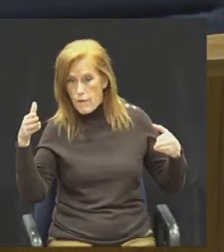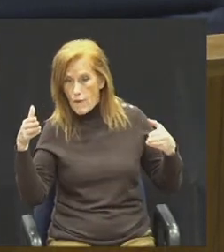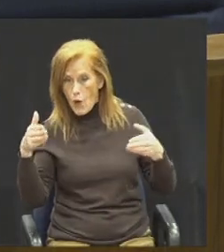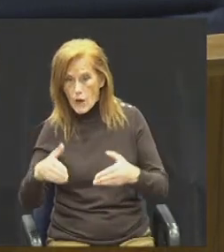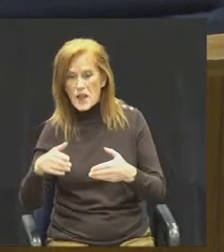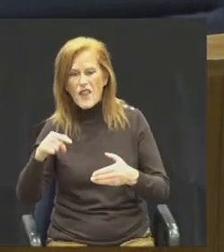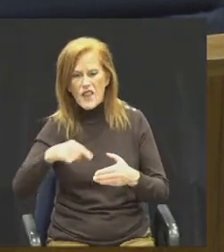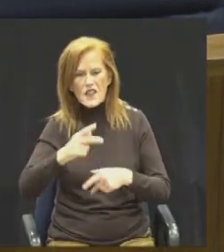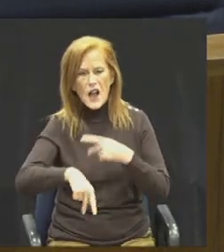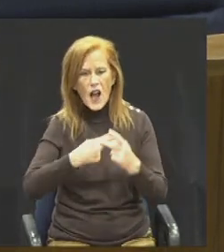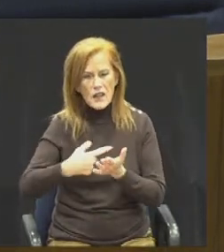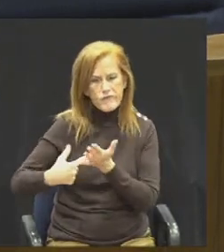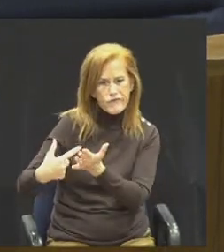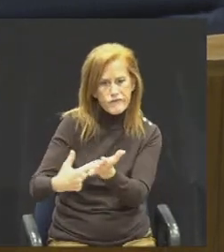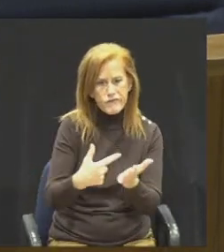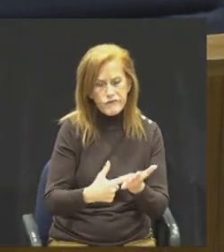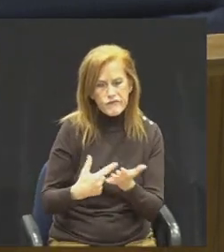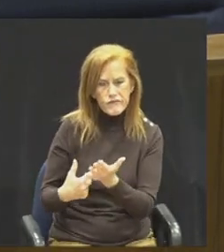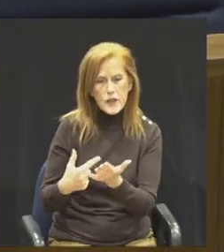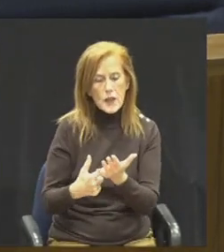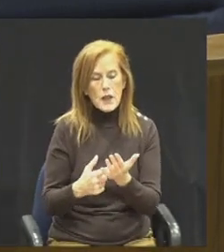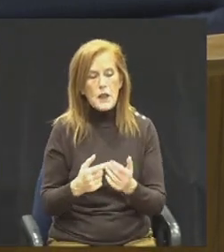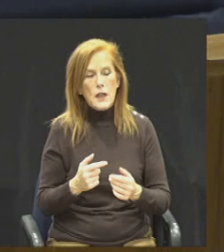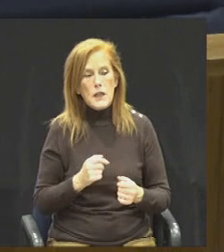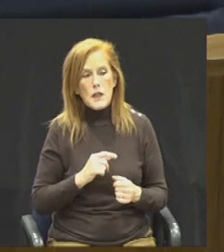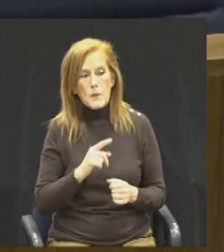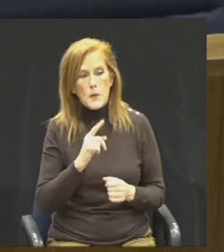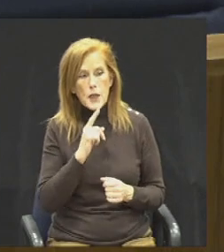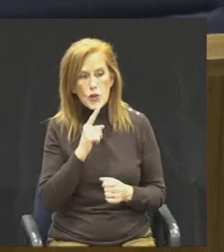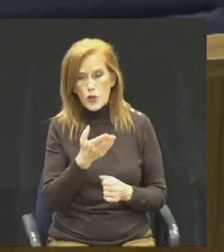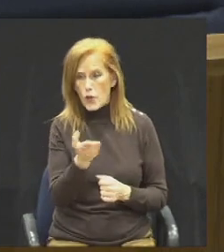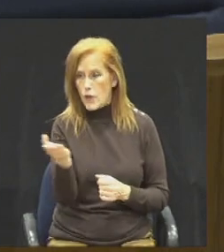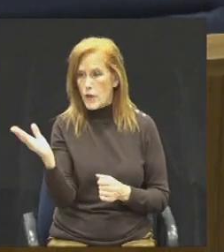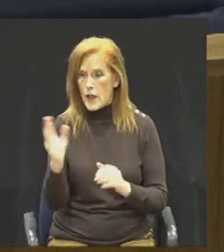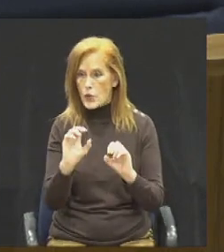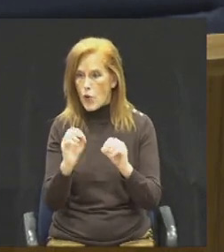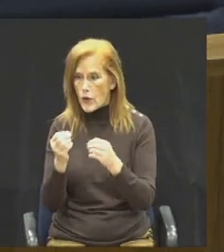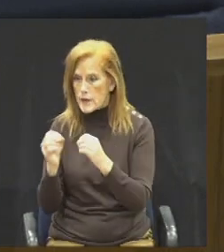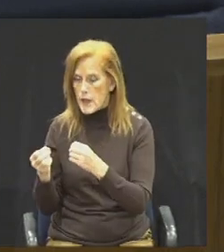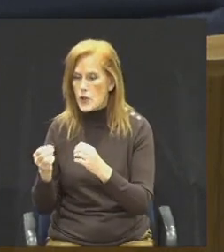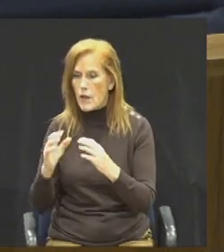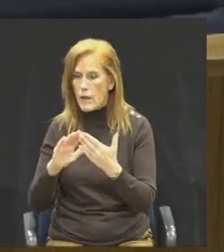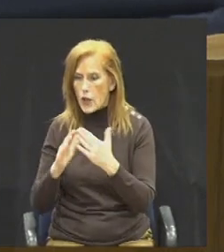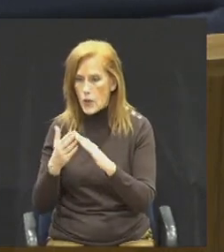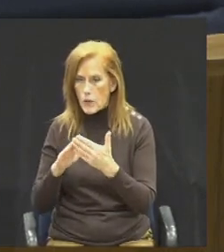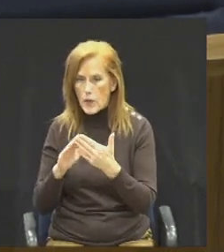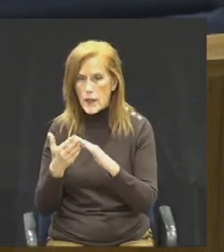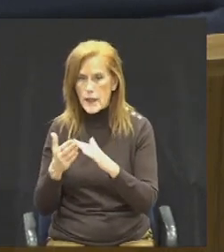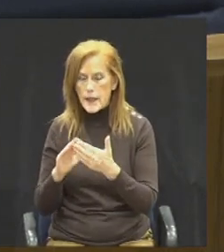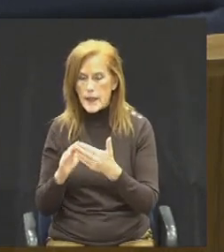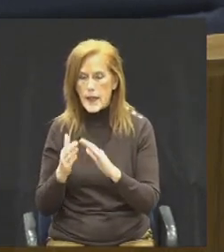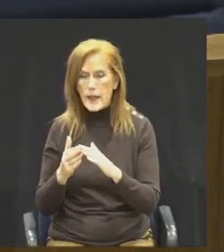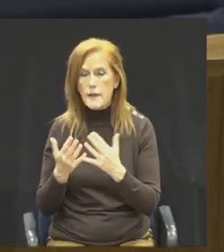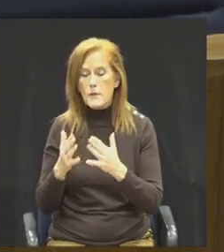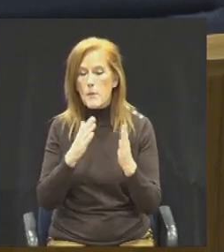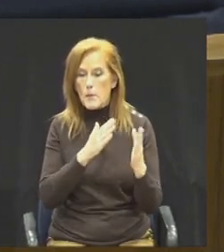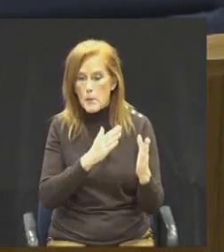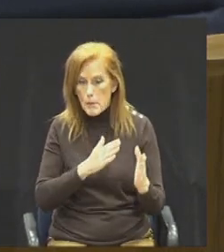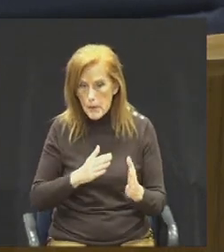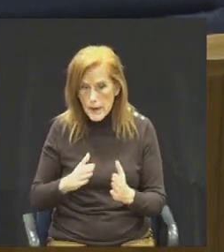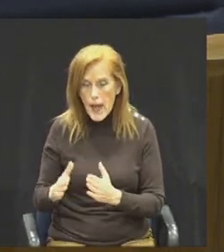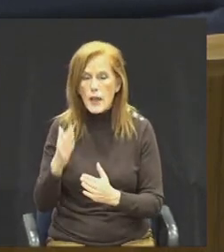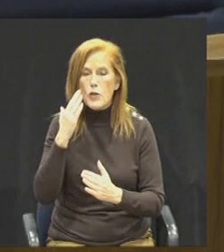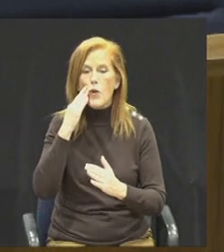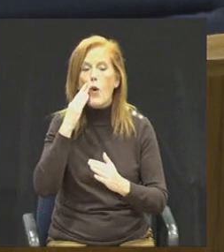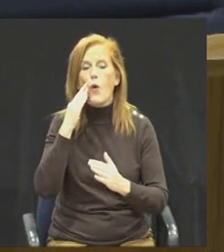how do we make sure that the organizations, the community, the entities have planned for how to support people with